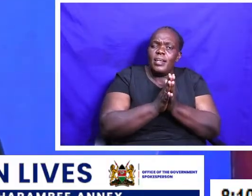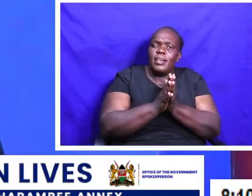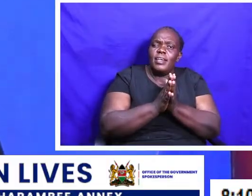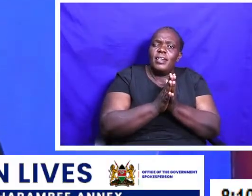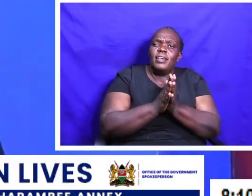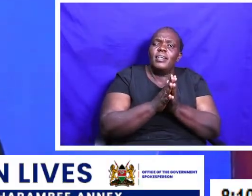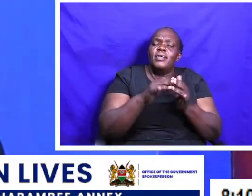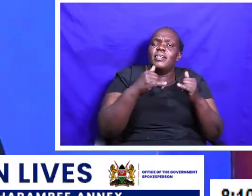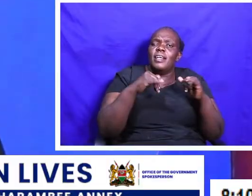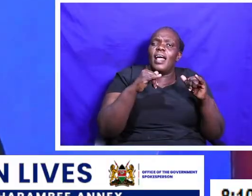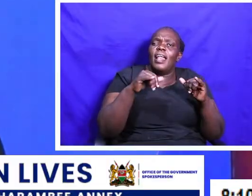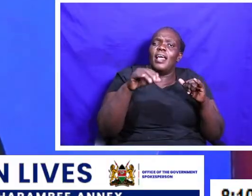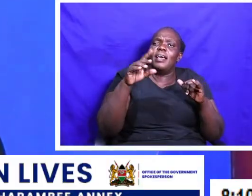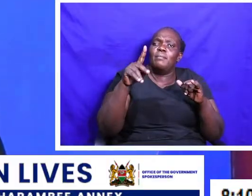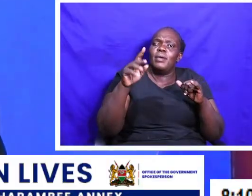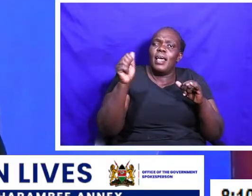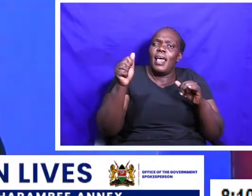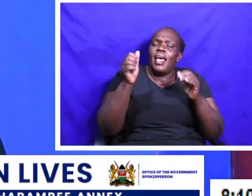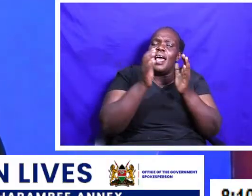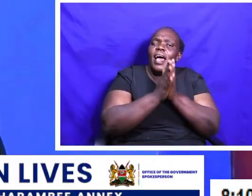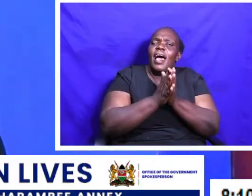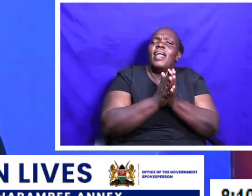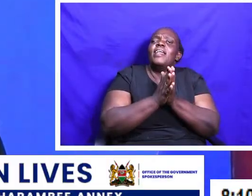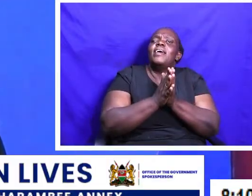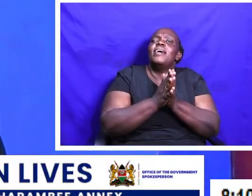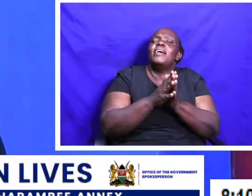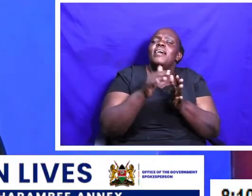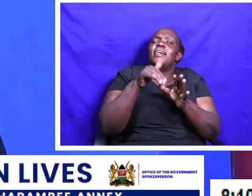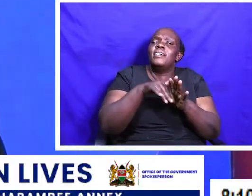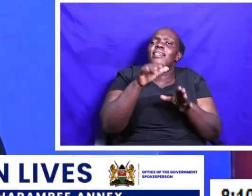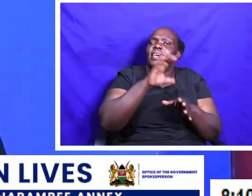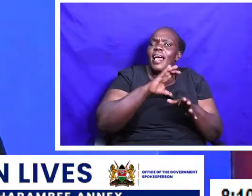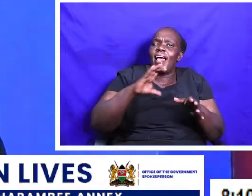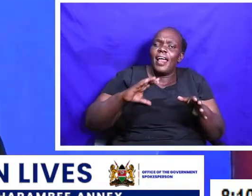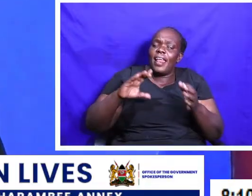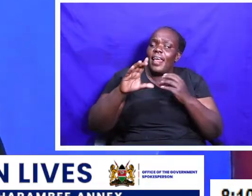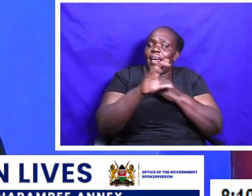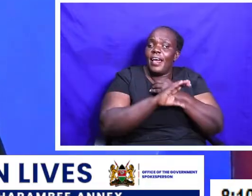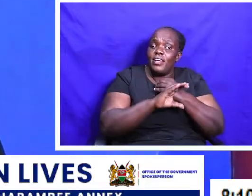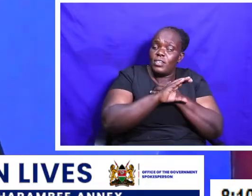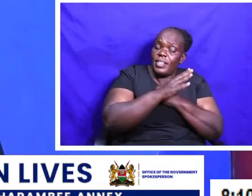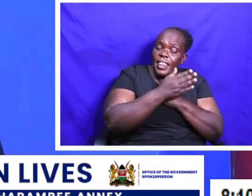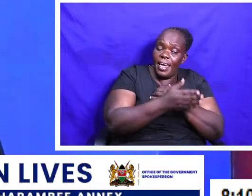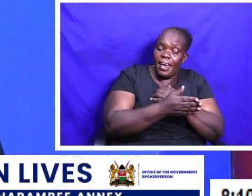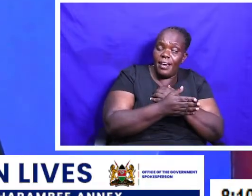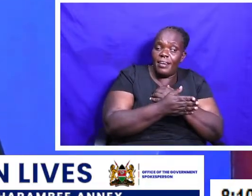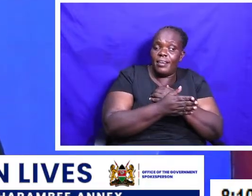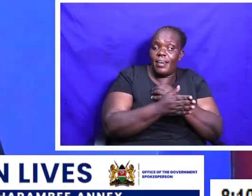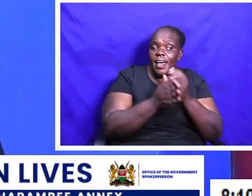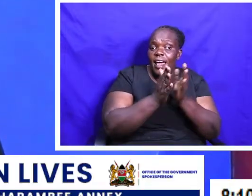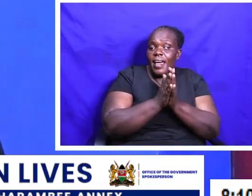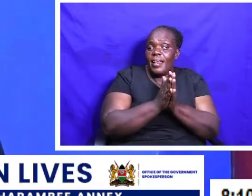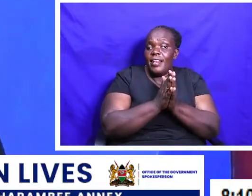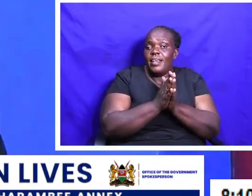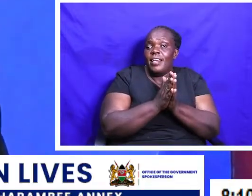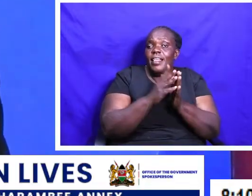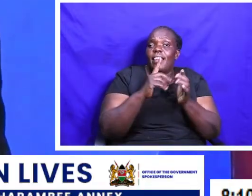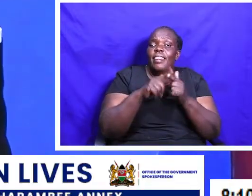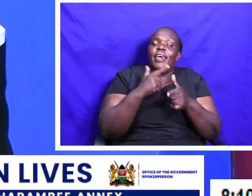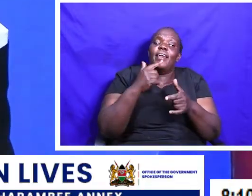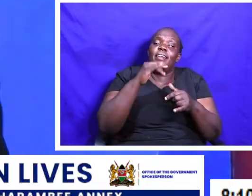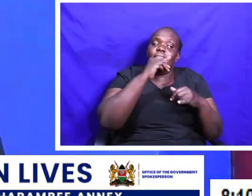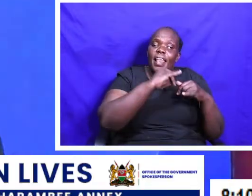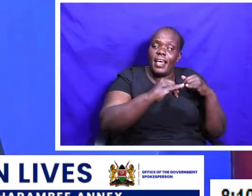I spent a few years. In Canada? In Canada. So you started doing business? I started doing business there. Okay. And then